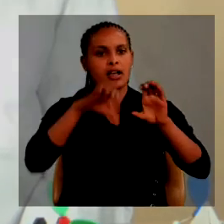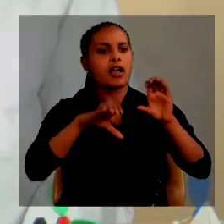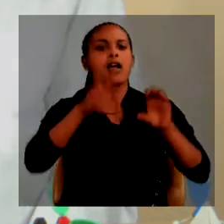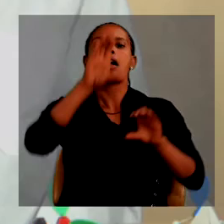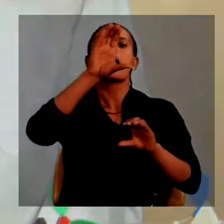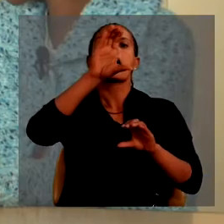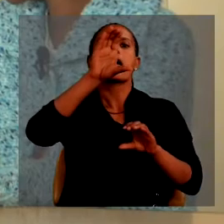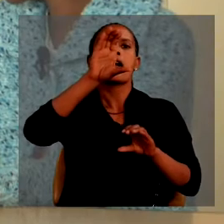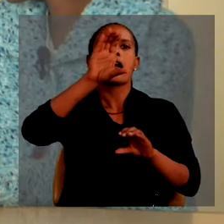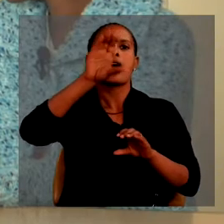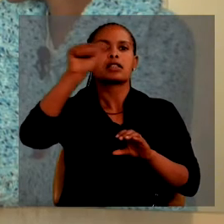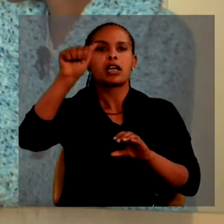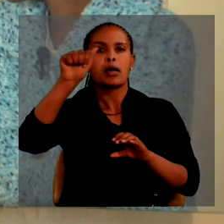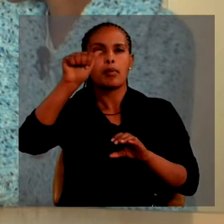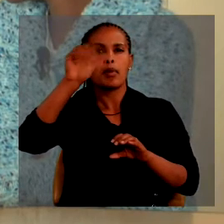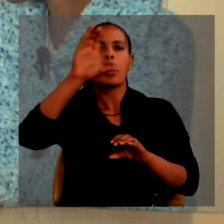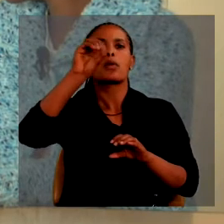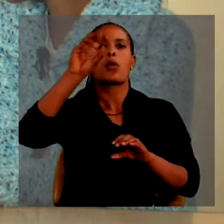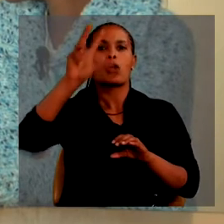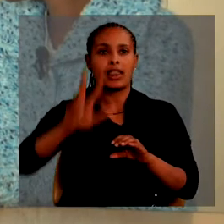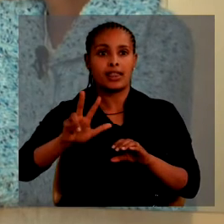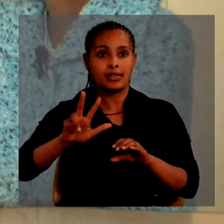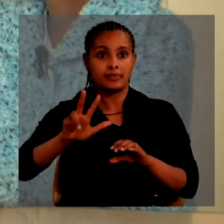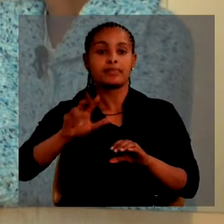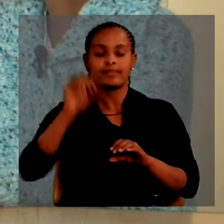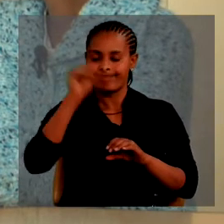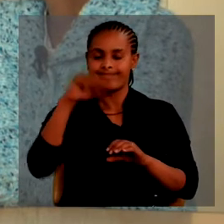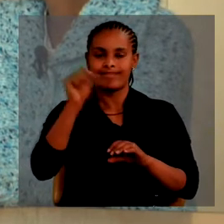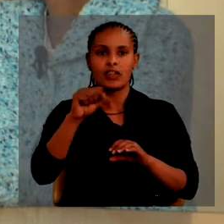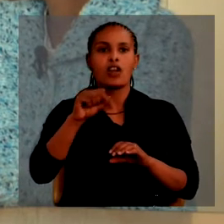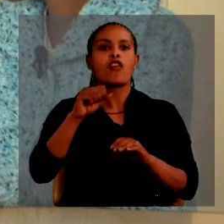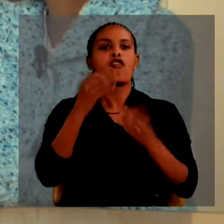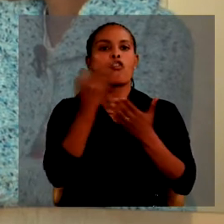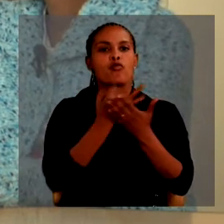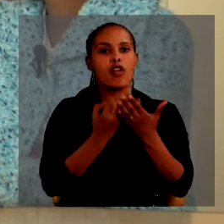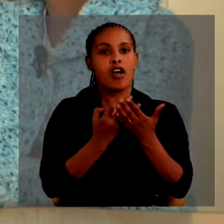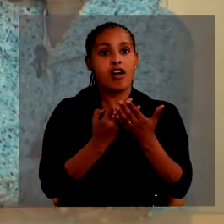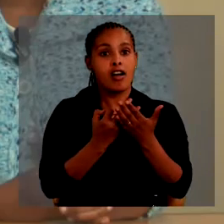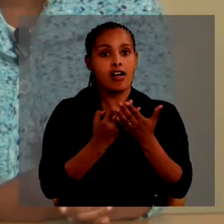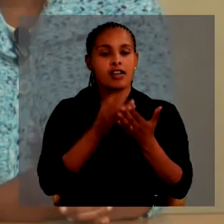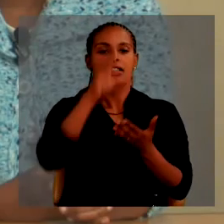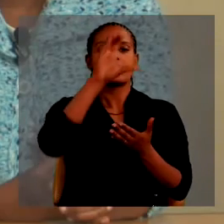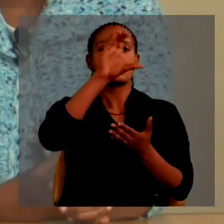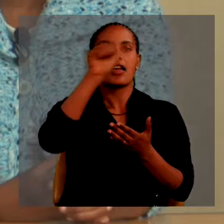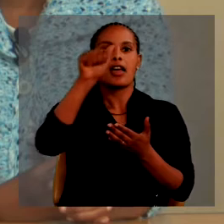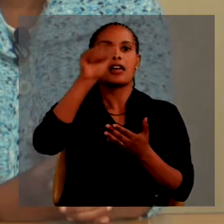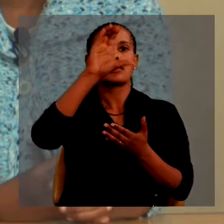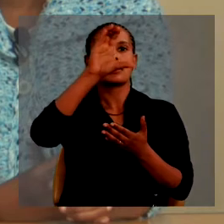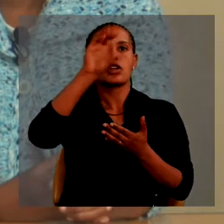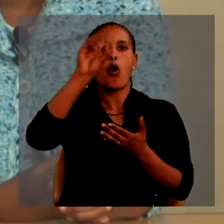Calcium carbon. Carbonate. The formula?